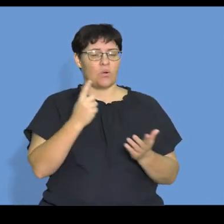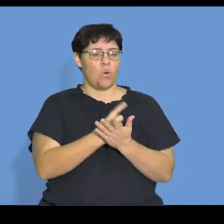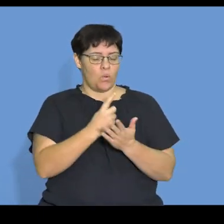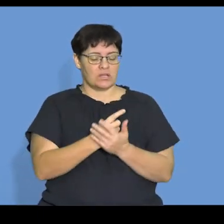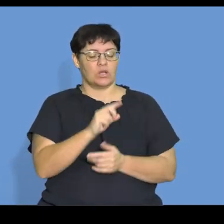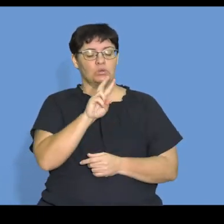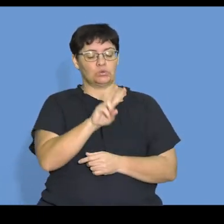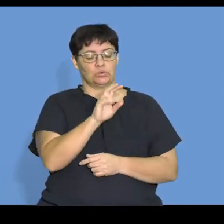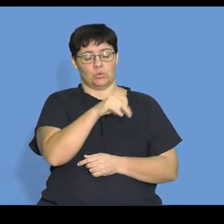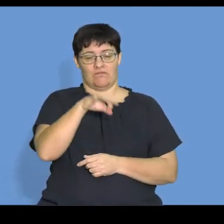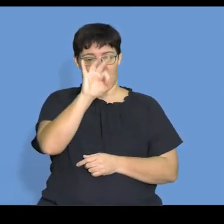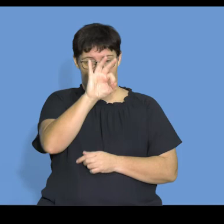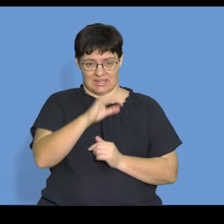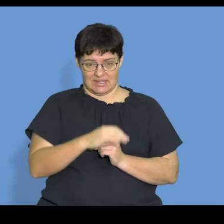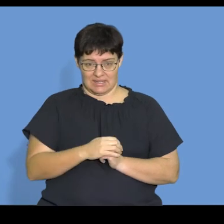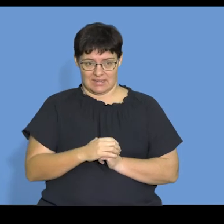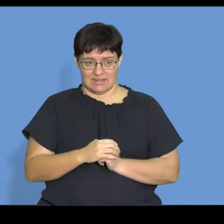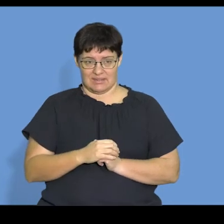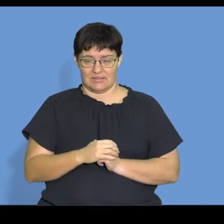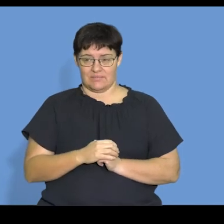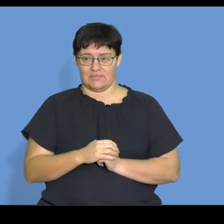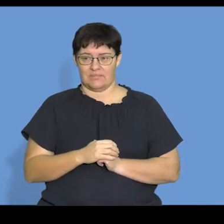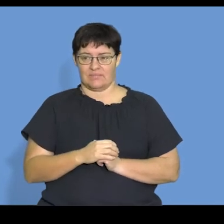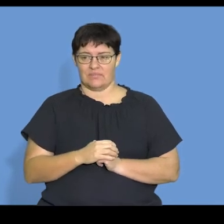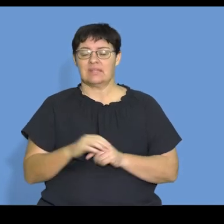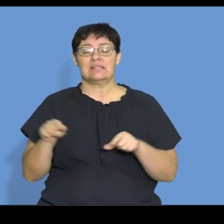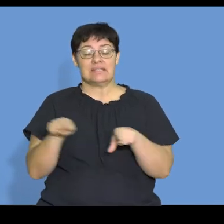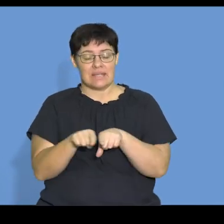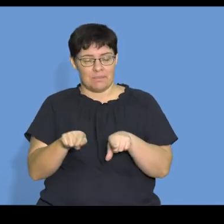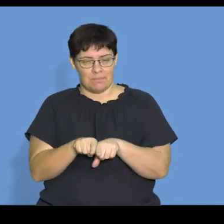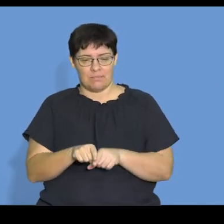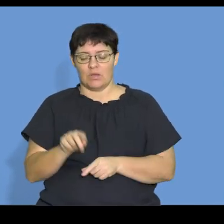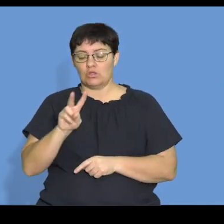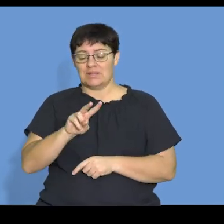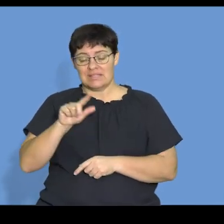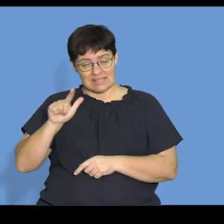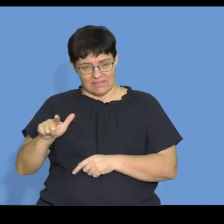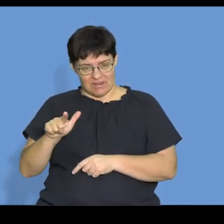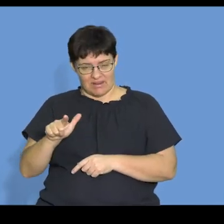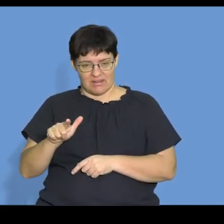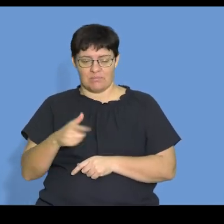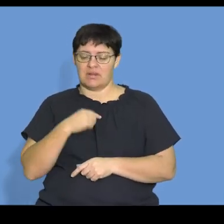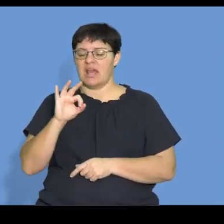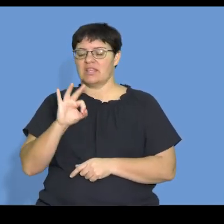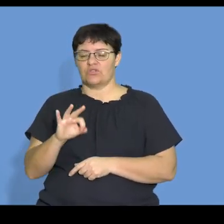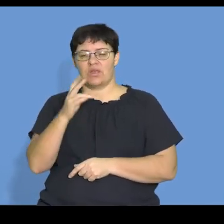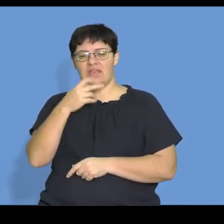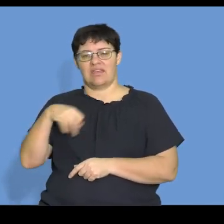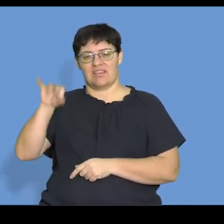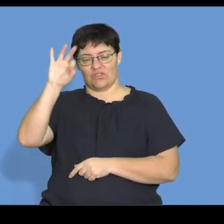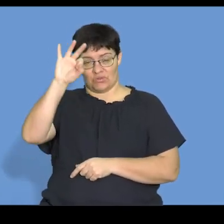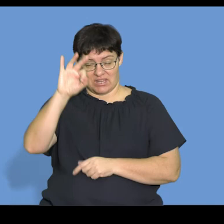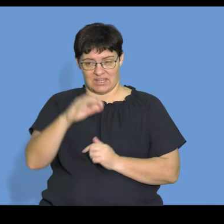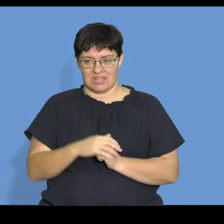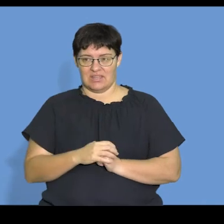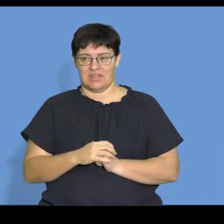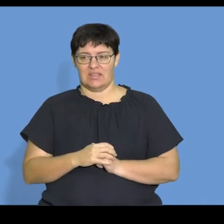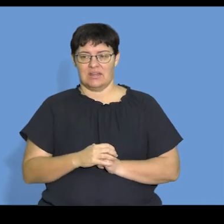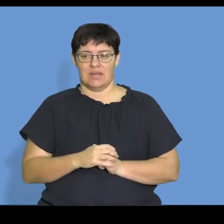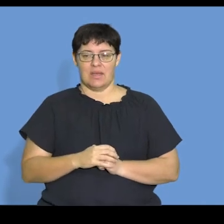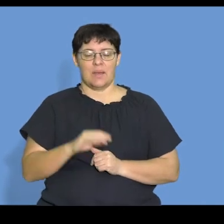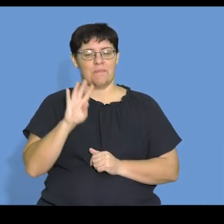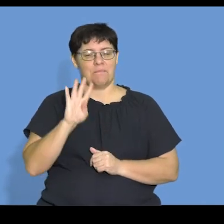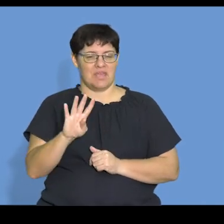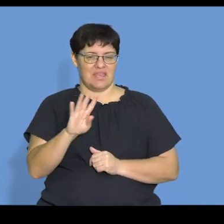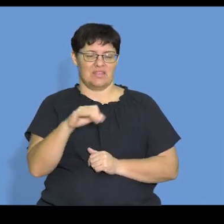to the exponent of 3. The same with the 27, it can be 3 to the exponent of 3, and this will